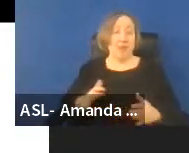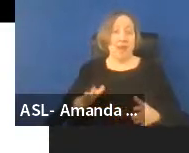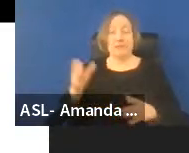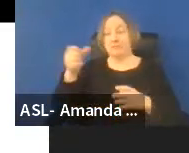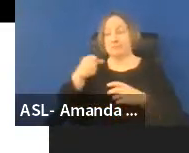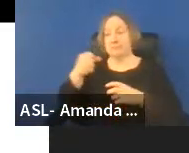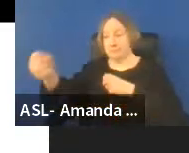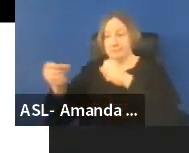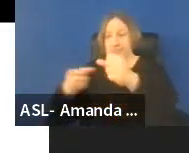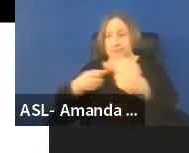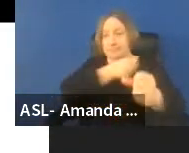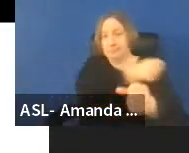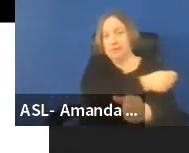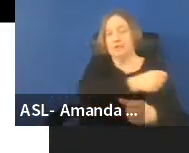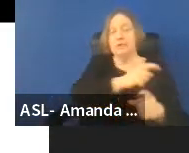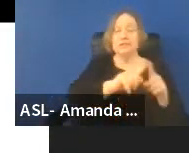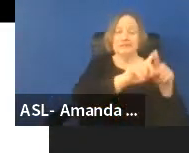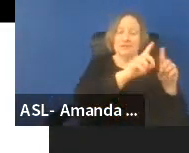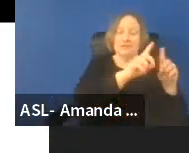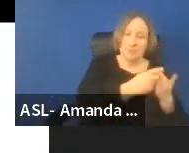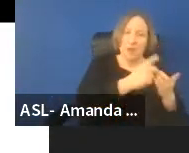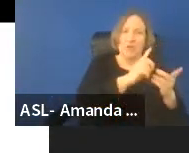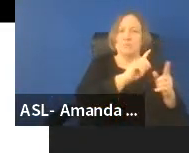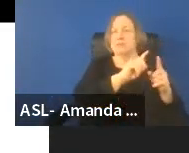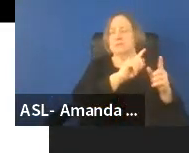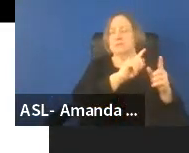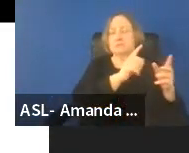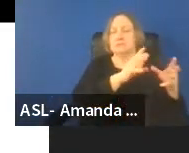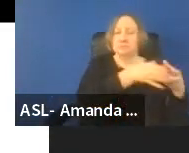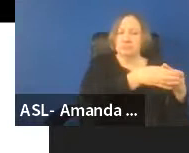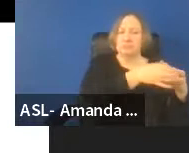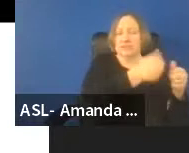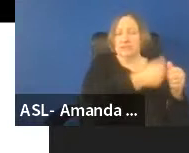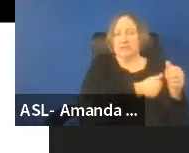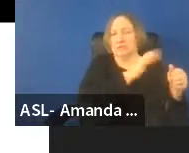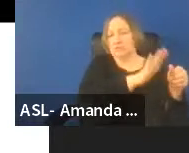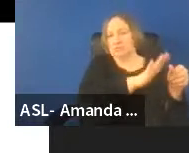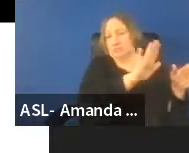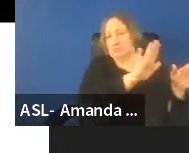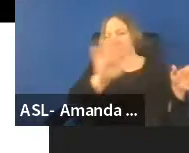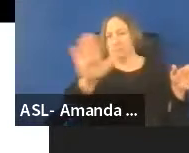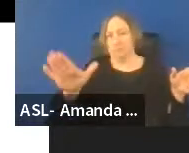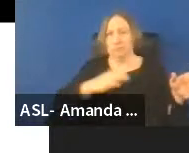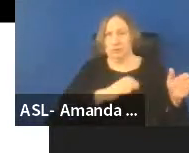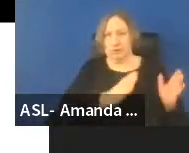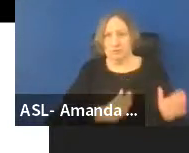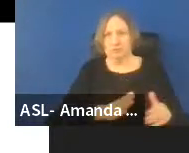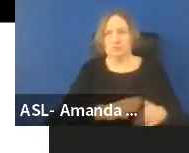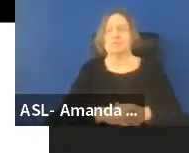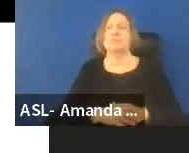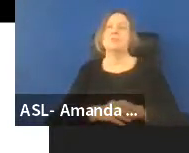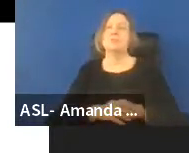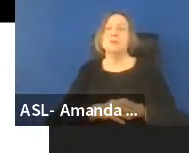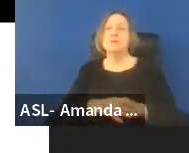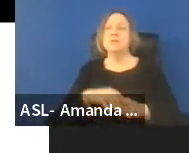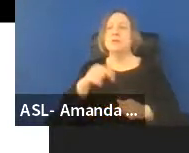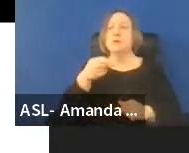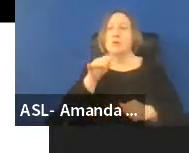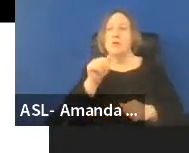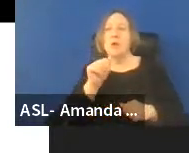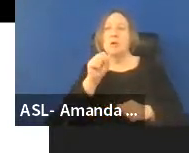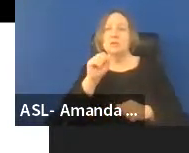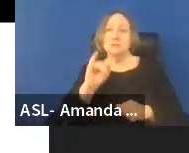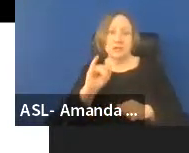the other commissioners. And finally, quasi-judicial power means that council members, they hear land use cases and